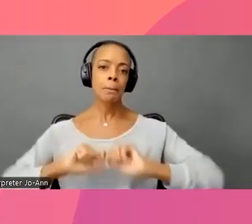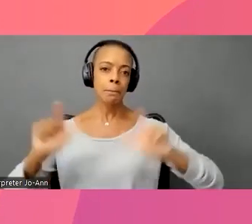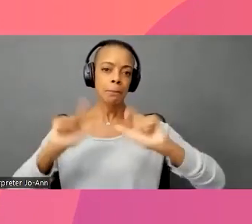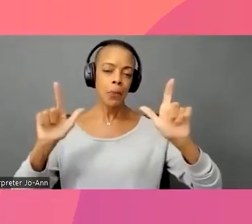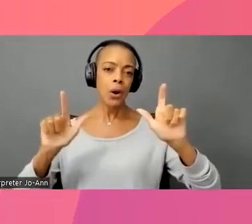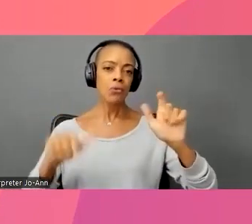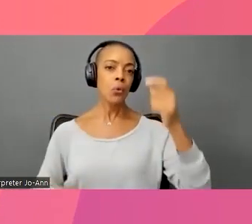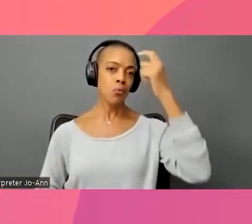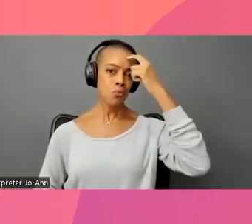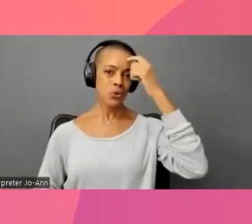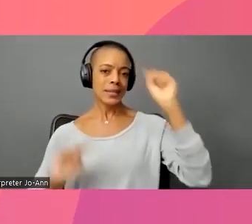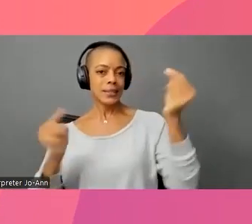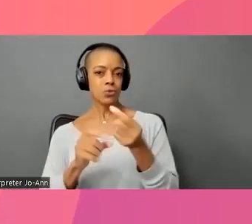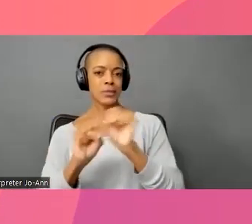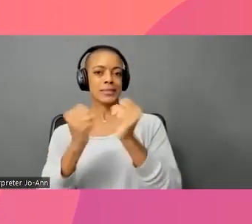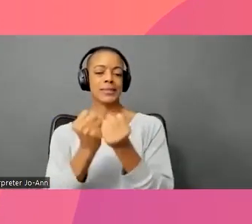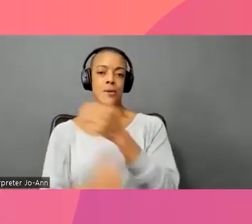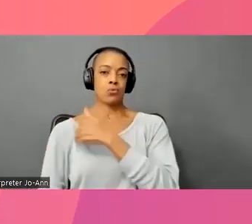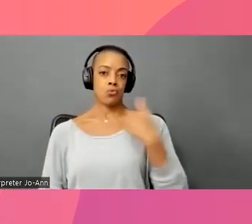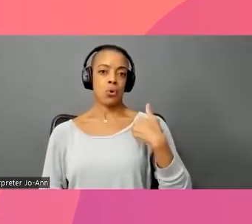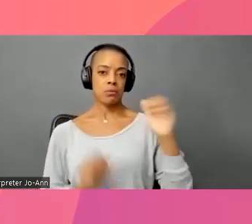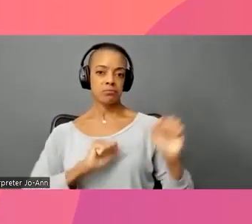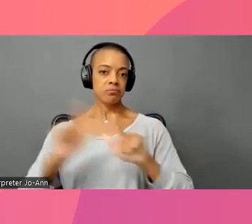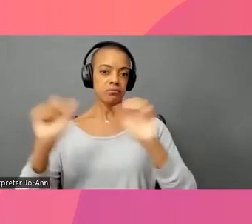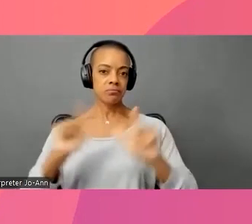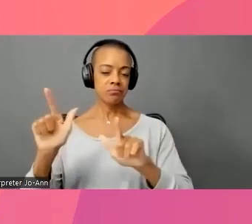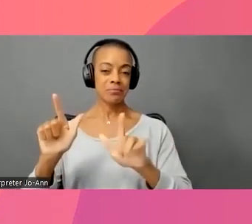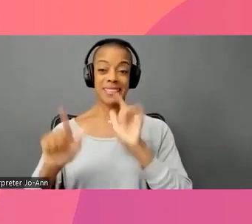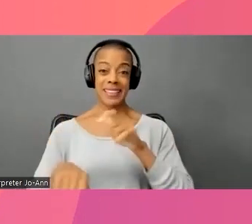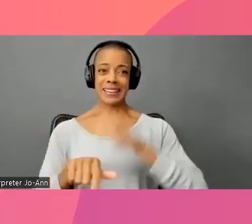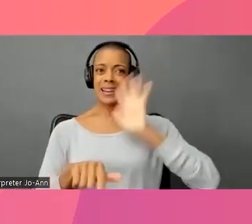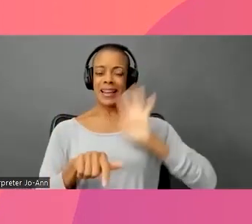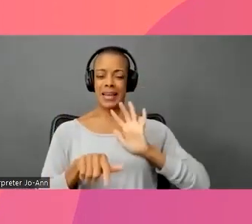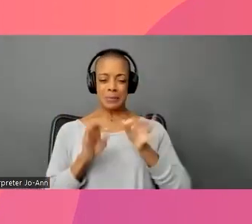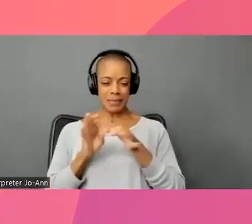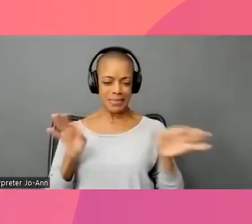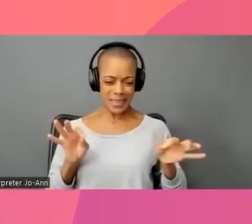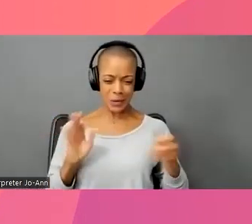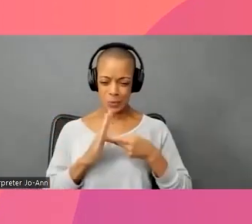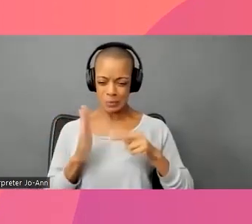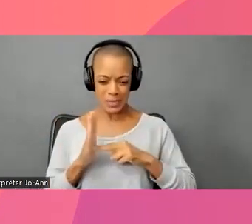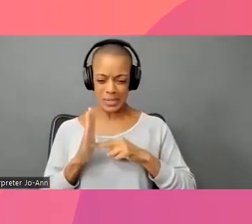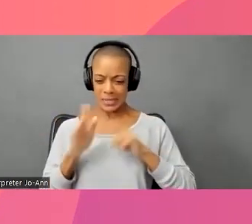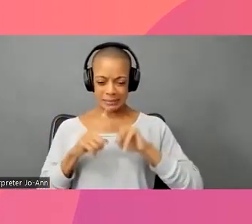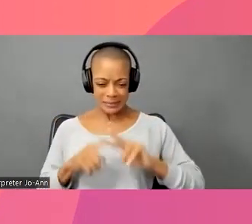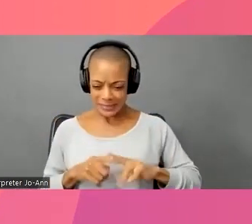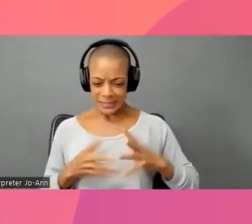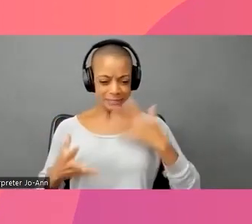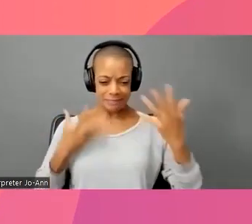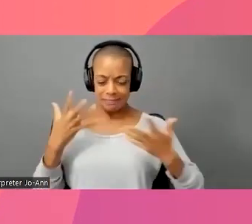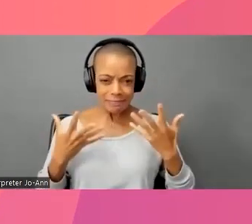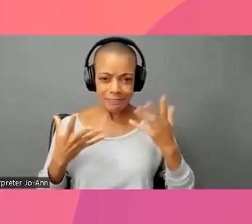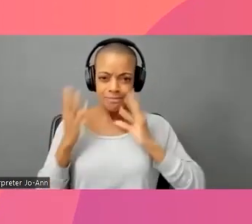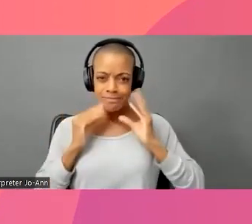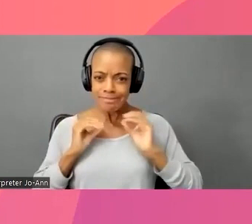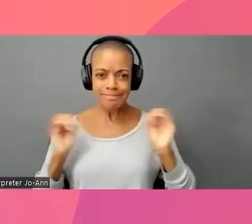Toronto. At the time, I didn't have the language to articulate what it is that we were experiencing, but I knew that there was an